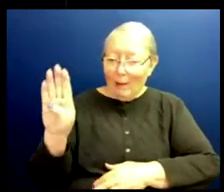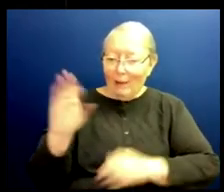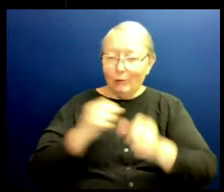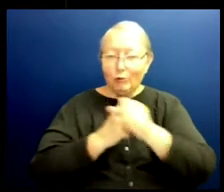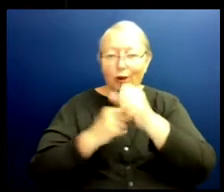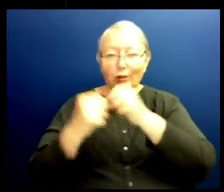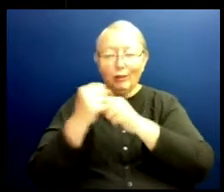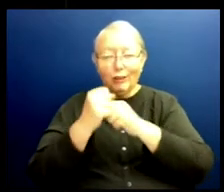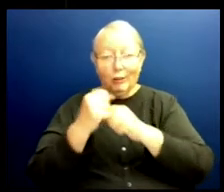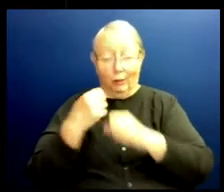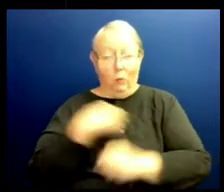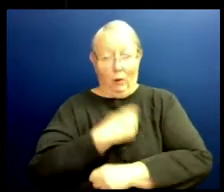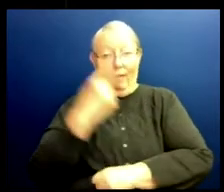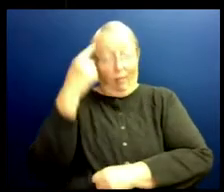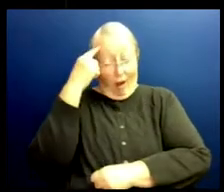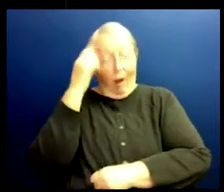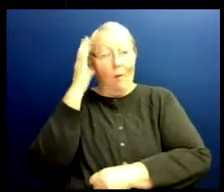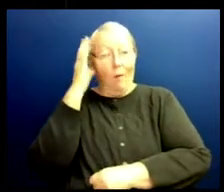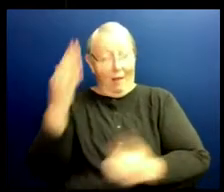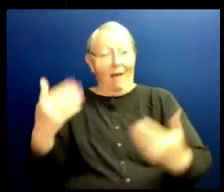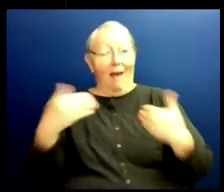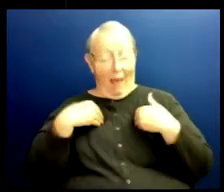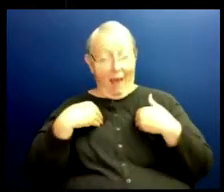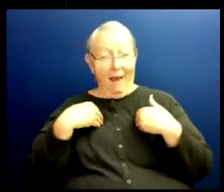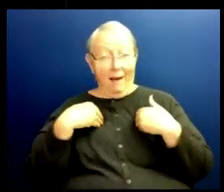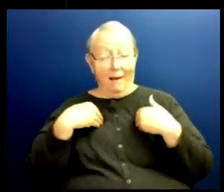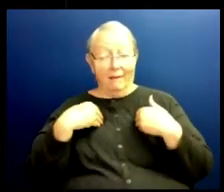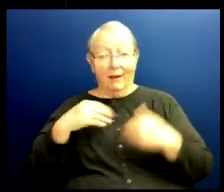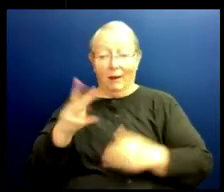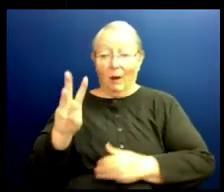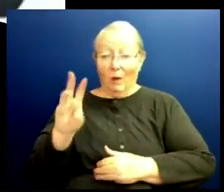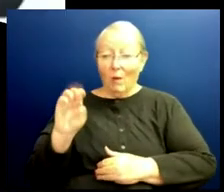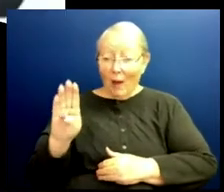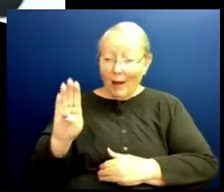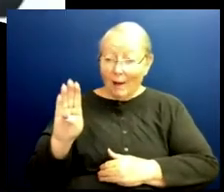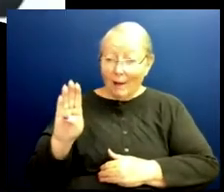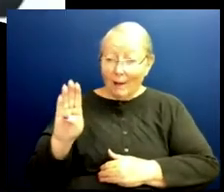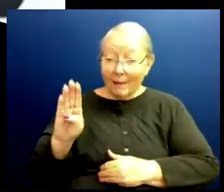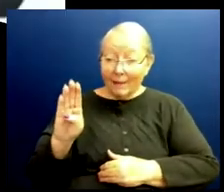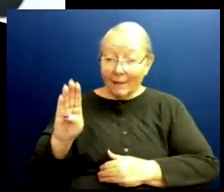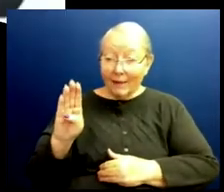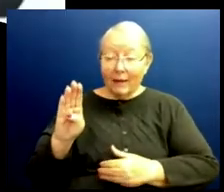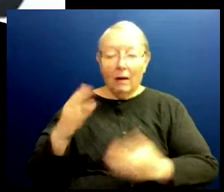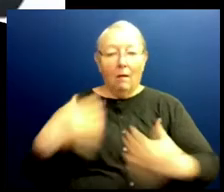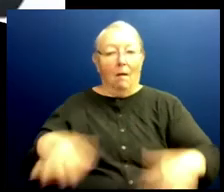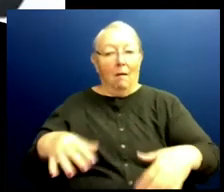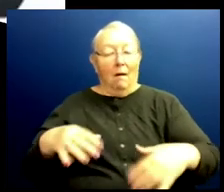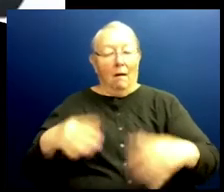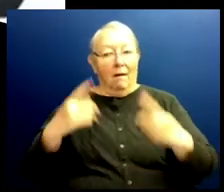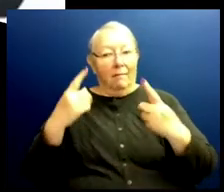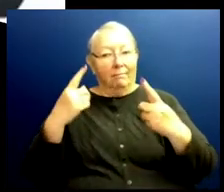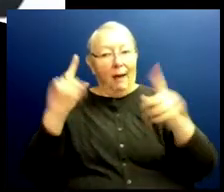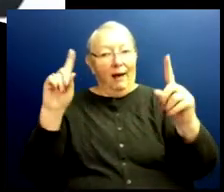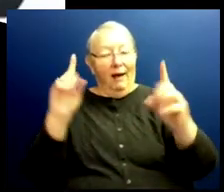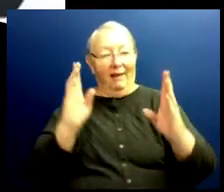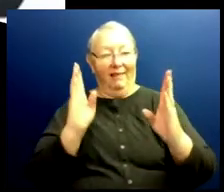that it should. So really a great accomplishment. Now, the question